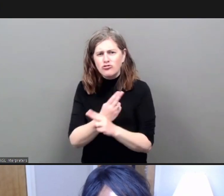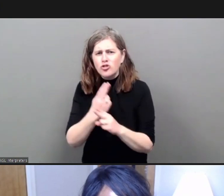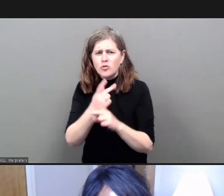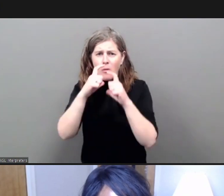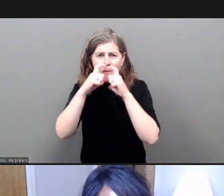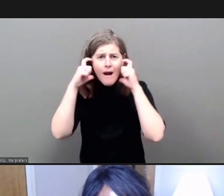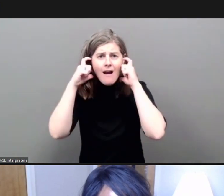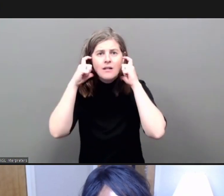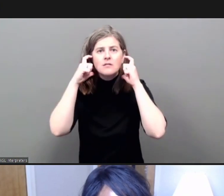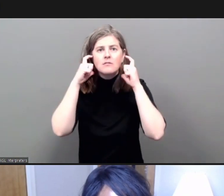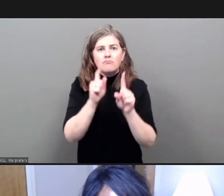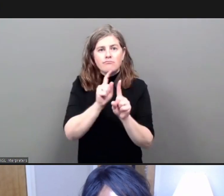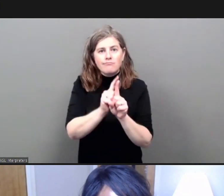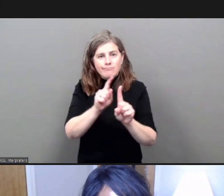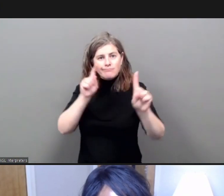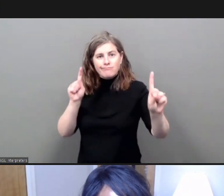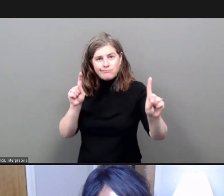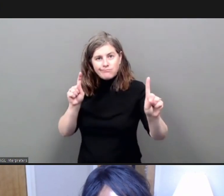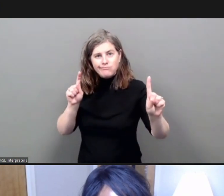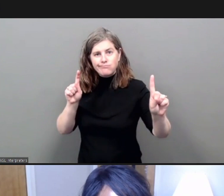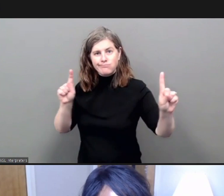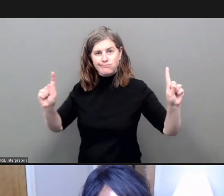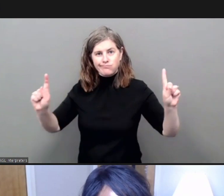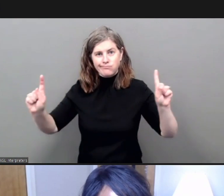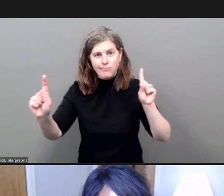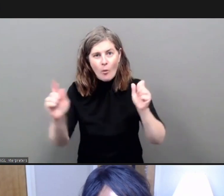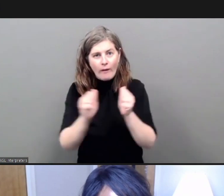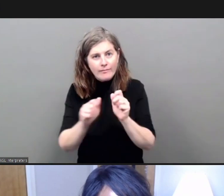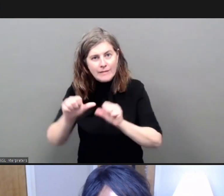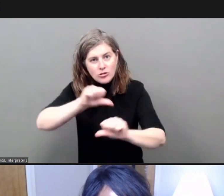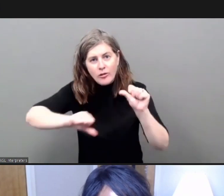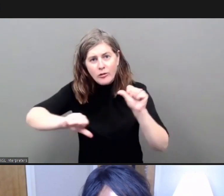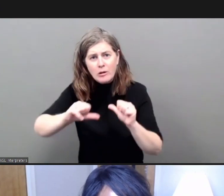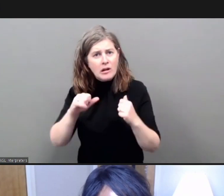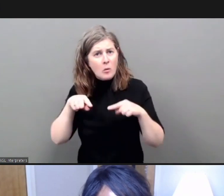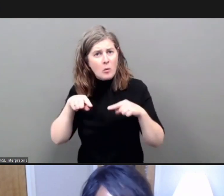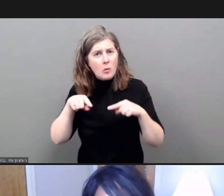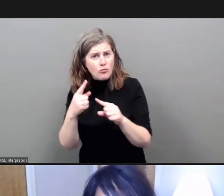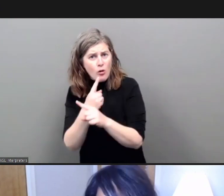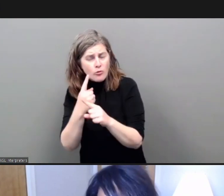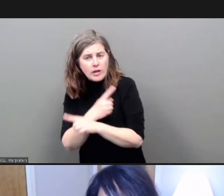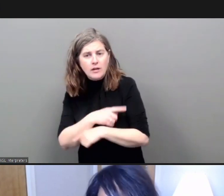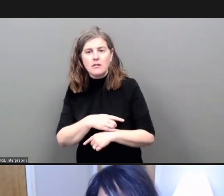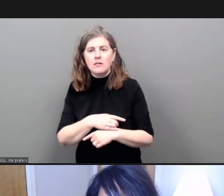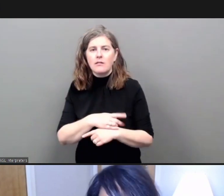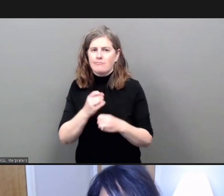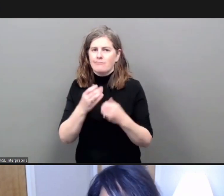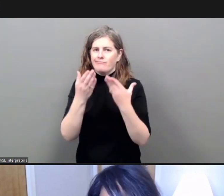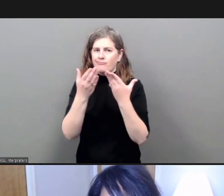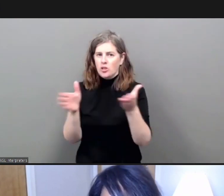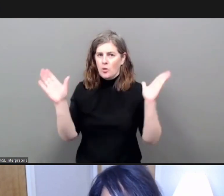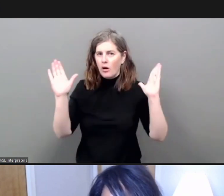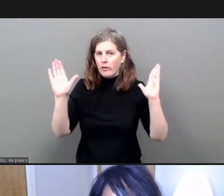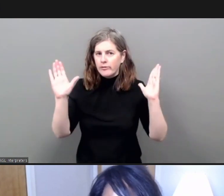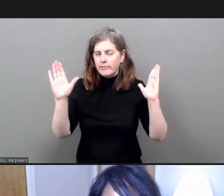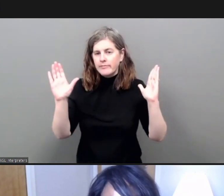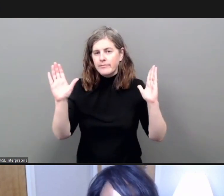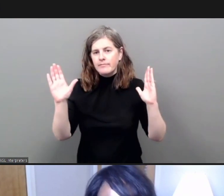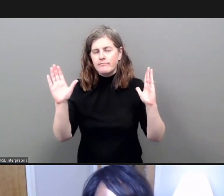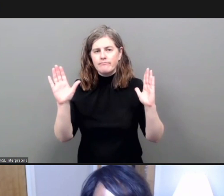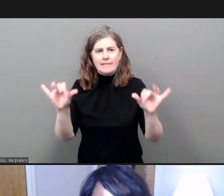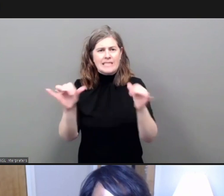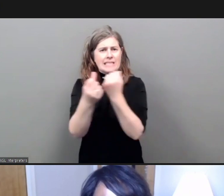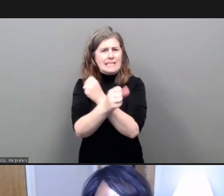mask socially or physically distance when it's appropriate, and overall just be safe,